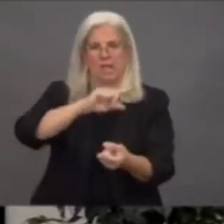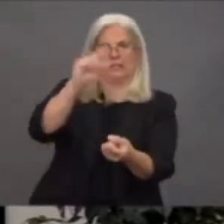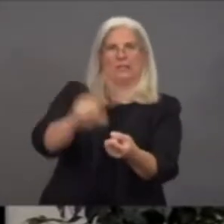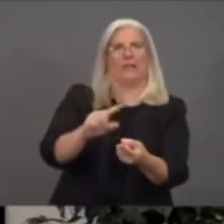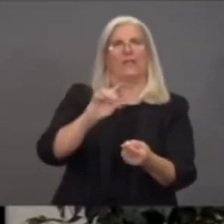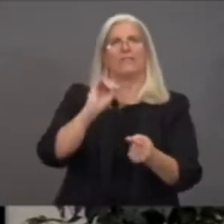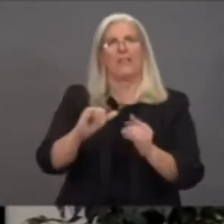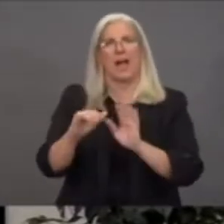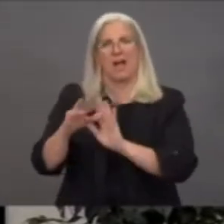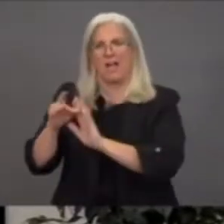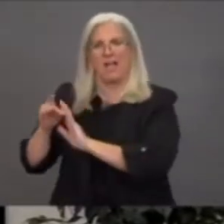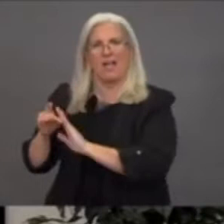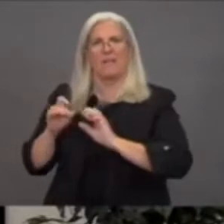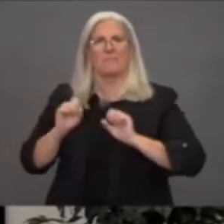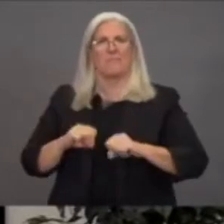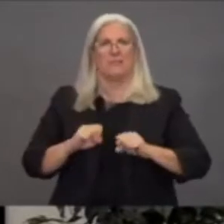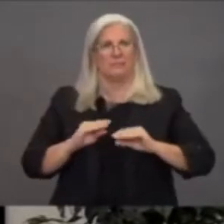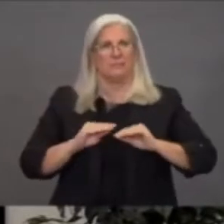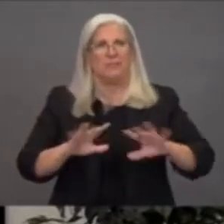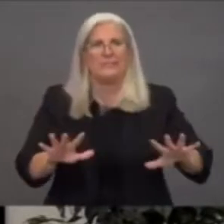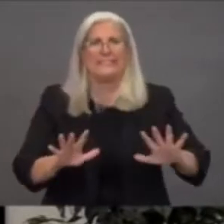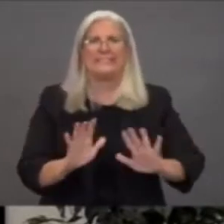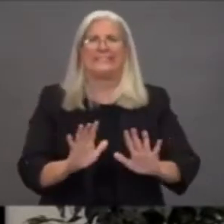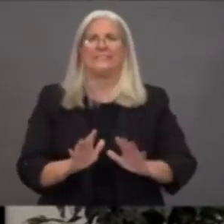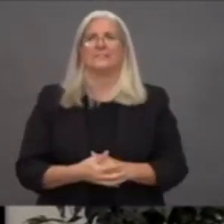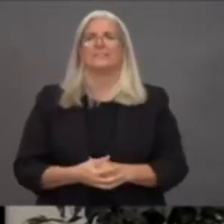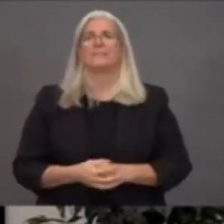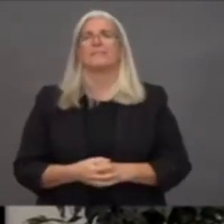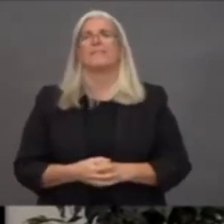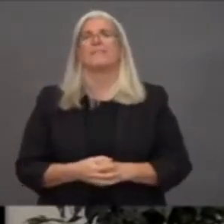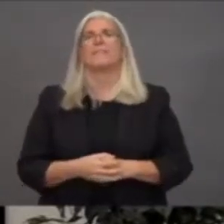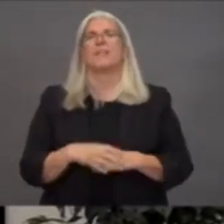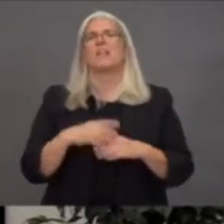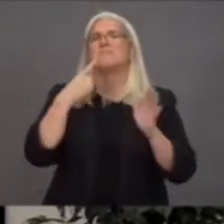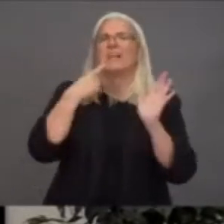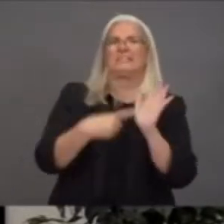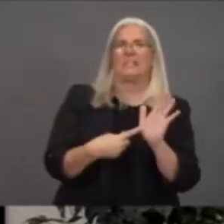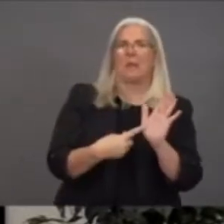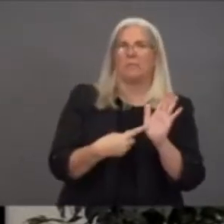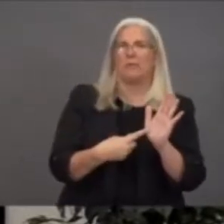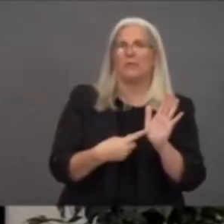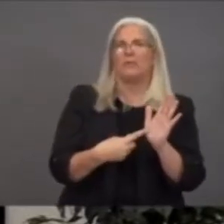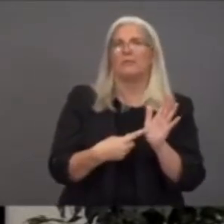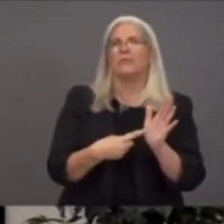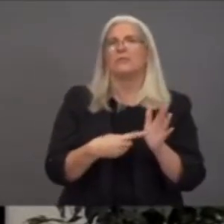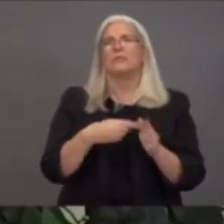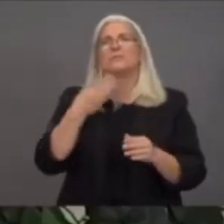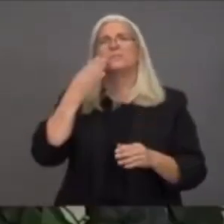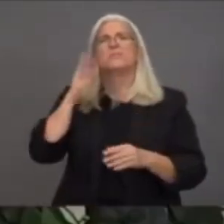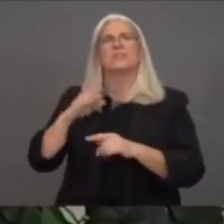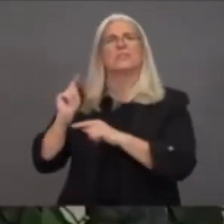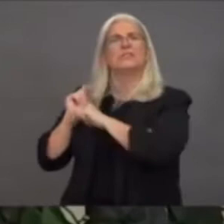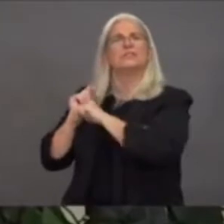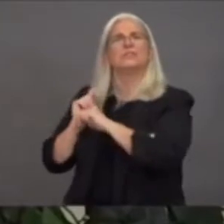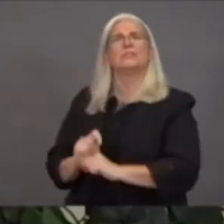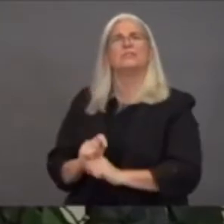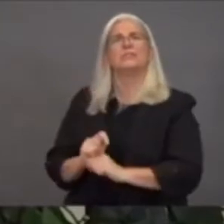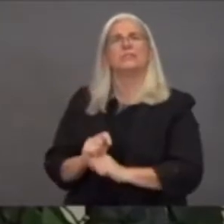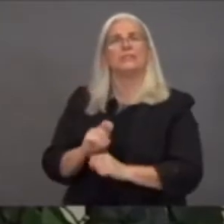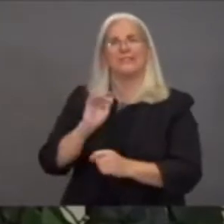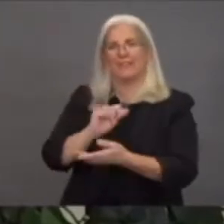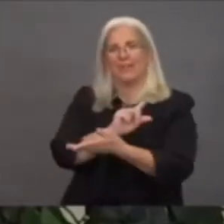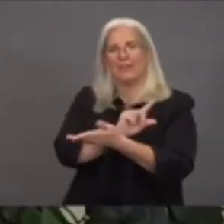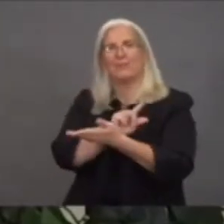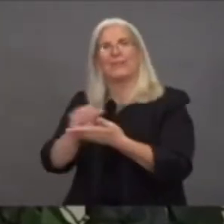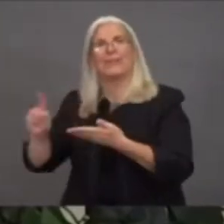as possible. I'm thinking, for example, if traditionally the week around Thanksgiving is a really